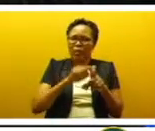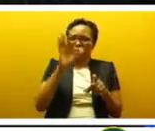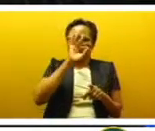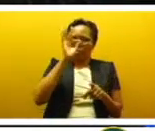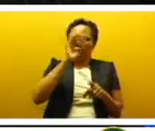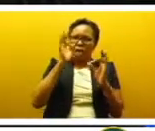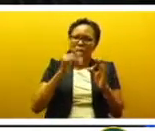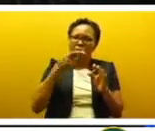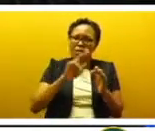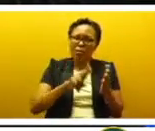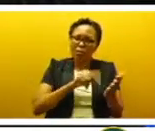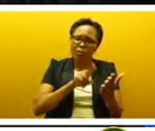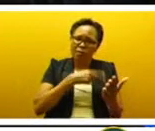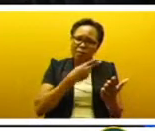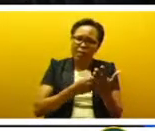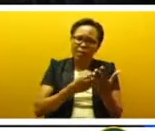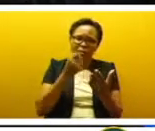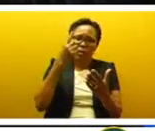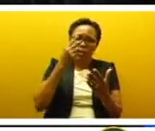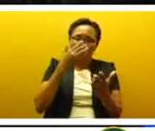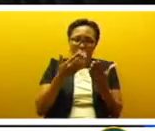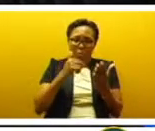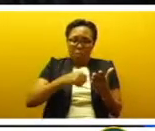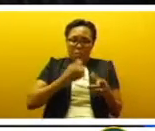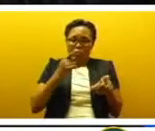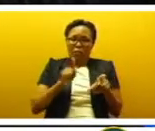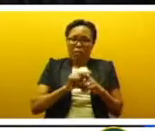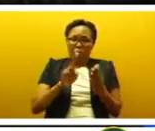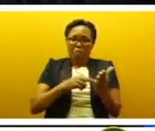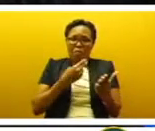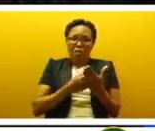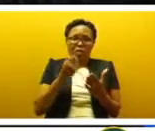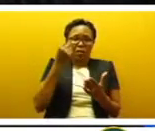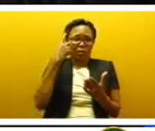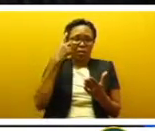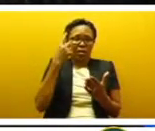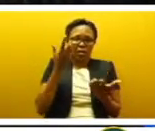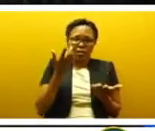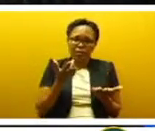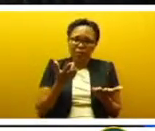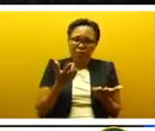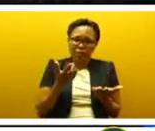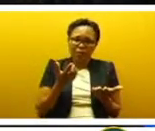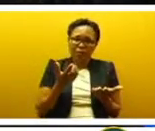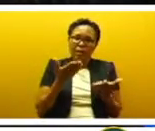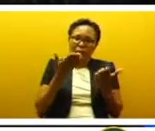understand, probably I also did not. Issues number, the second